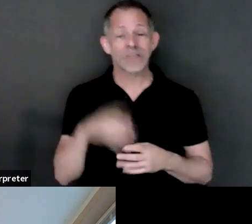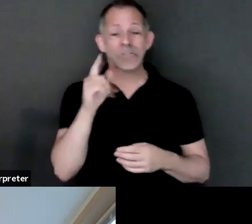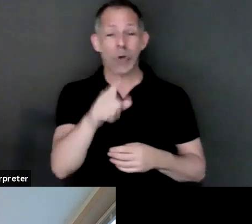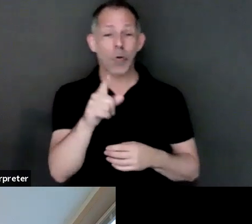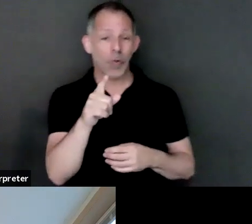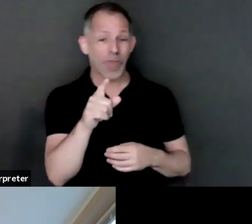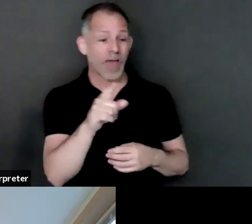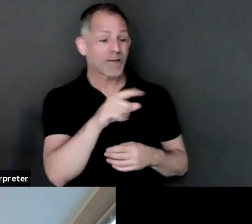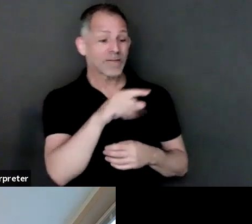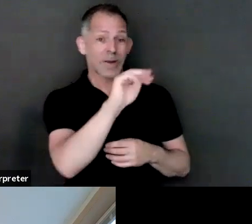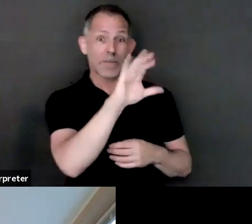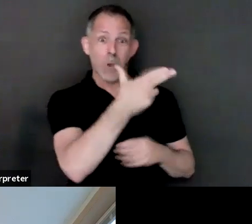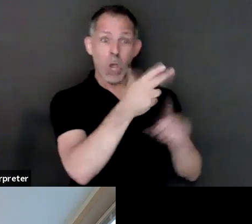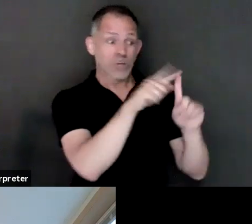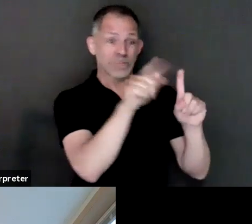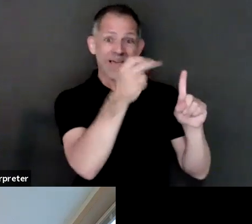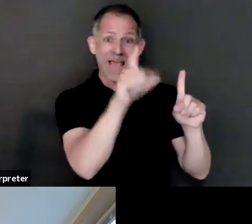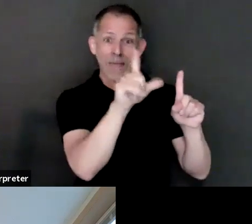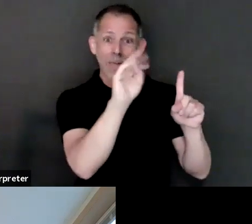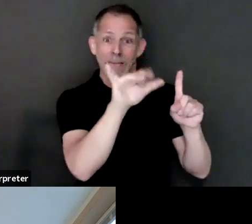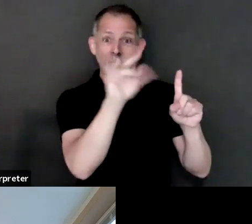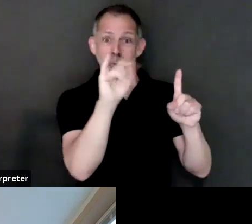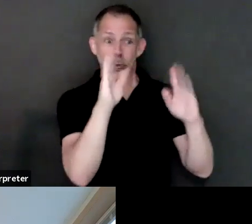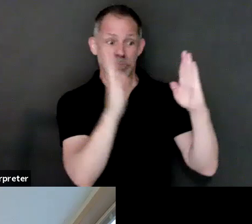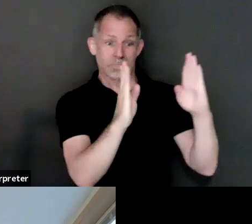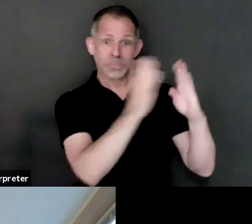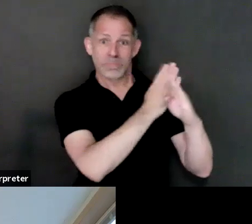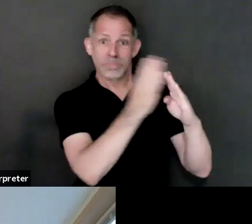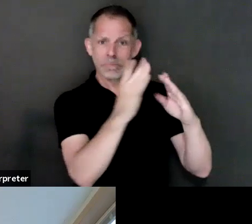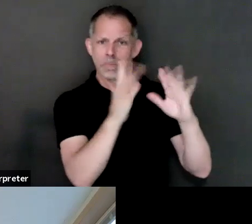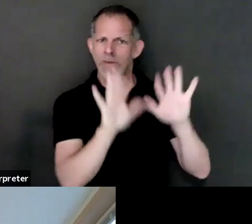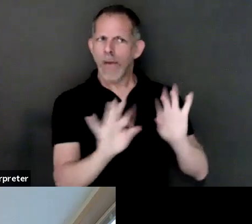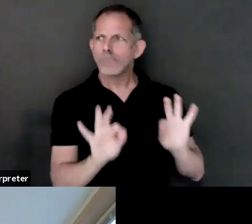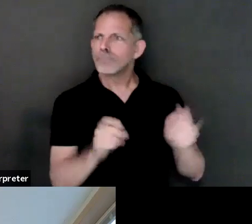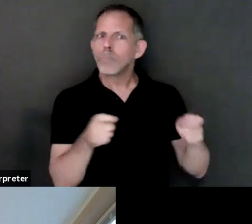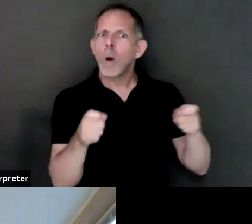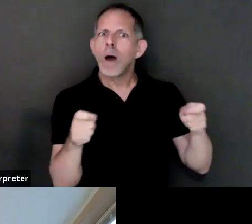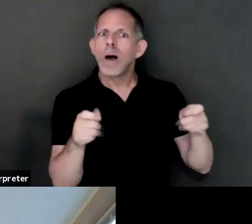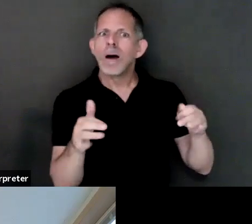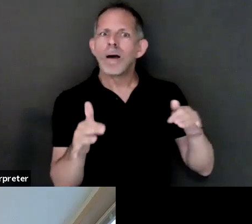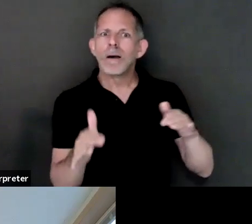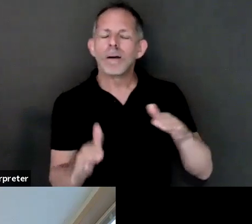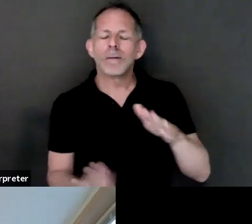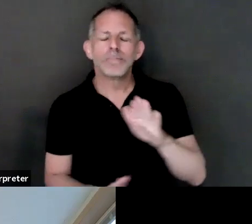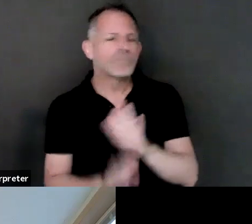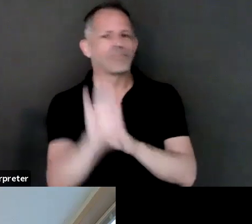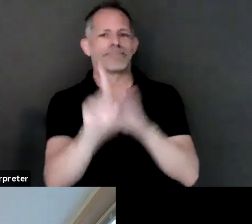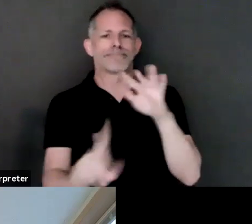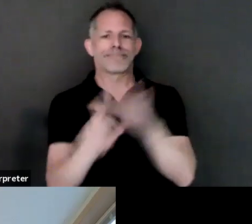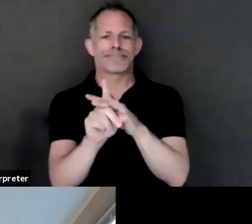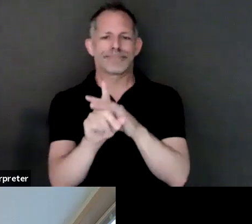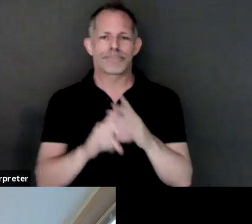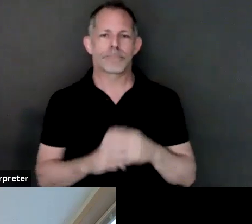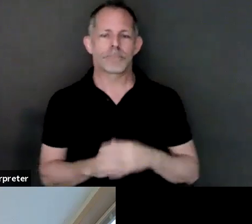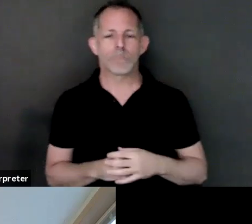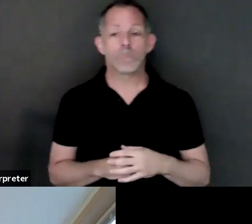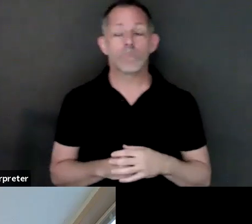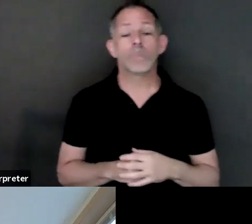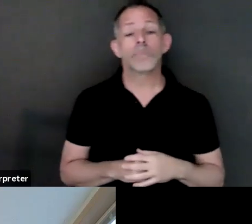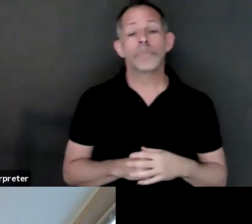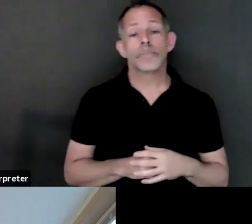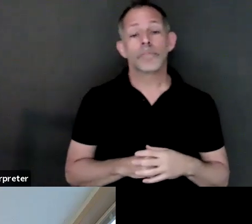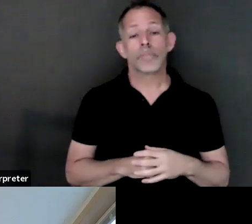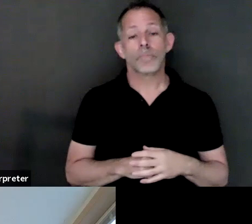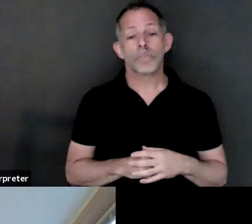you support and want the governor to impose a vaccine mandate for public school employees as well as students age 12